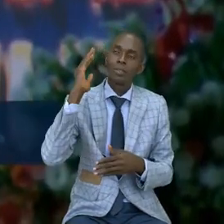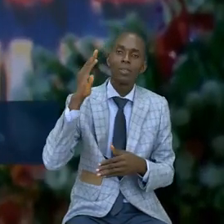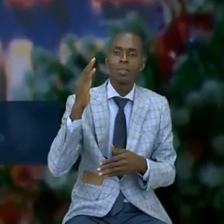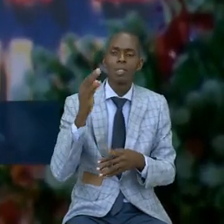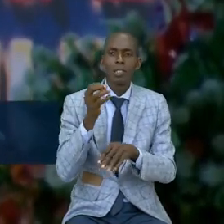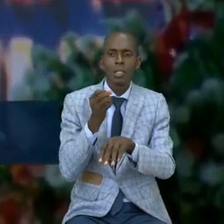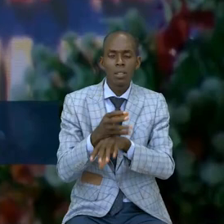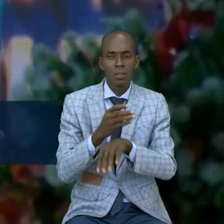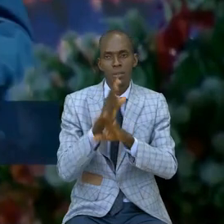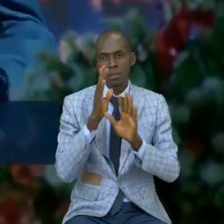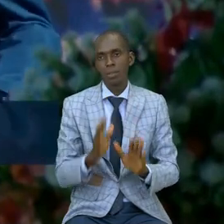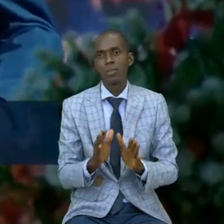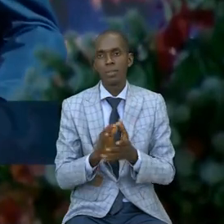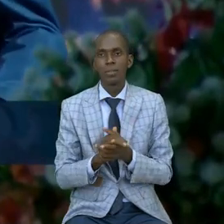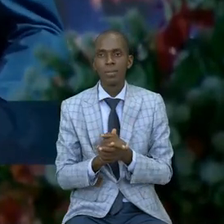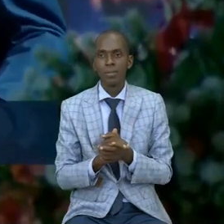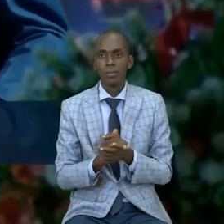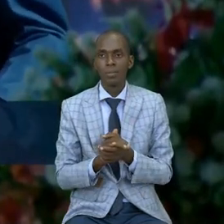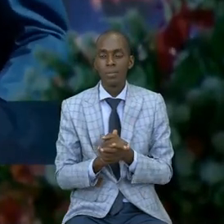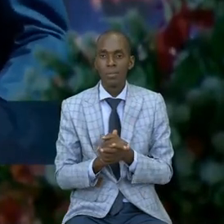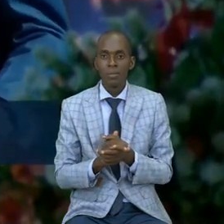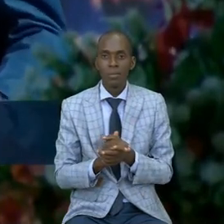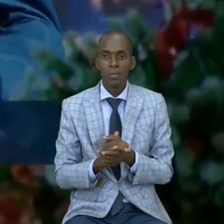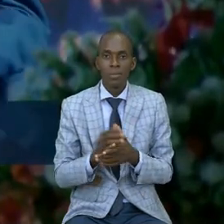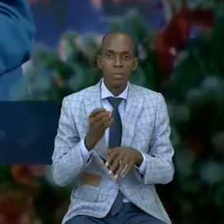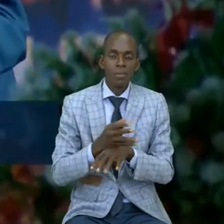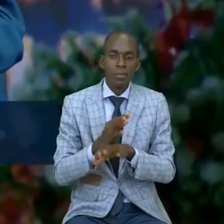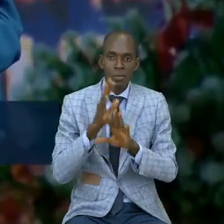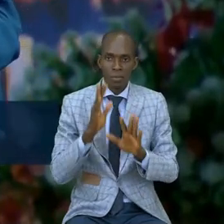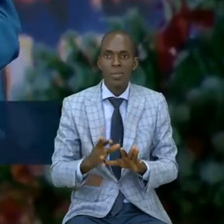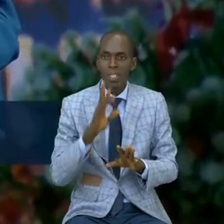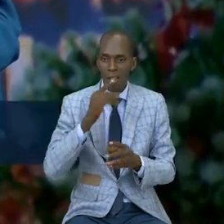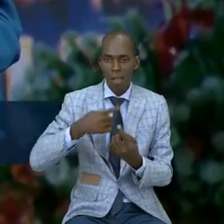Counselors, if you are true, raise the flag.